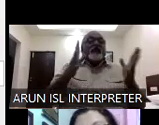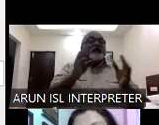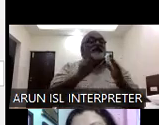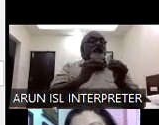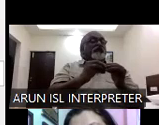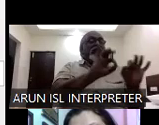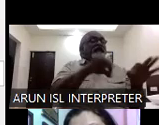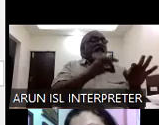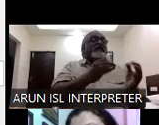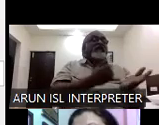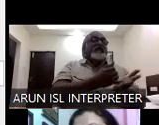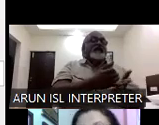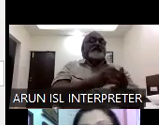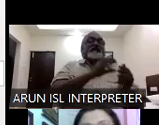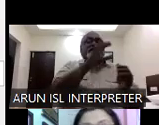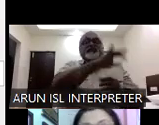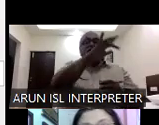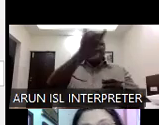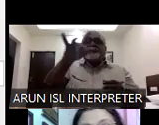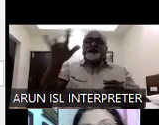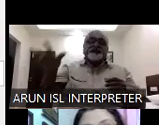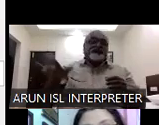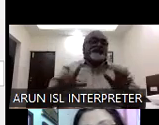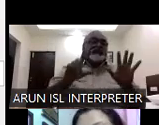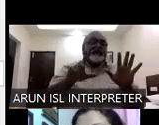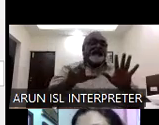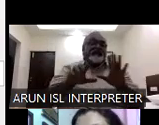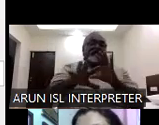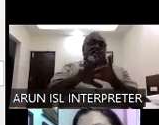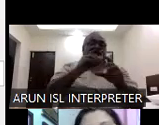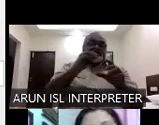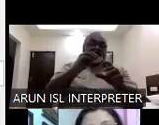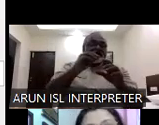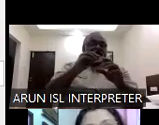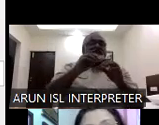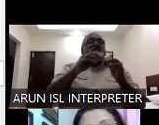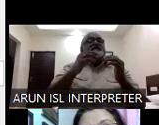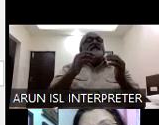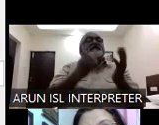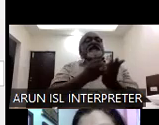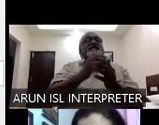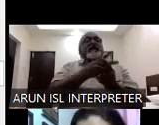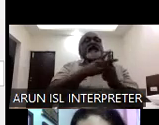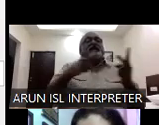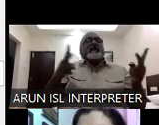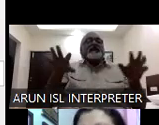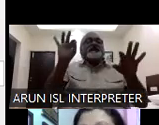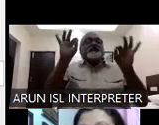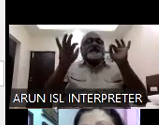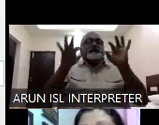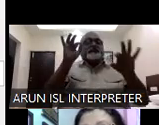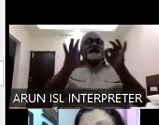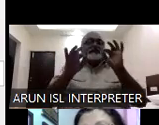that village, then most powerful village, then the gender based component. Then so like that we